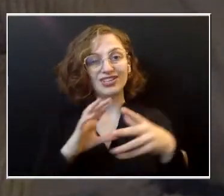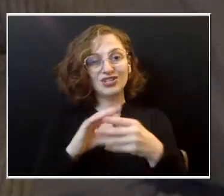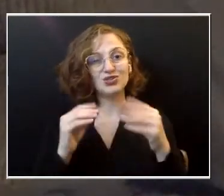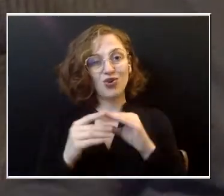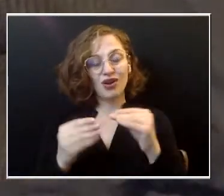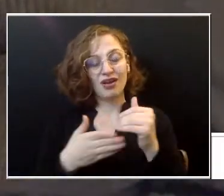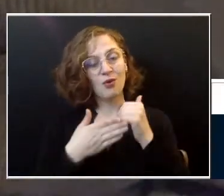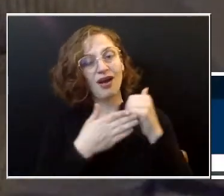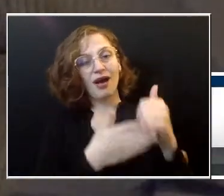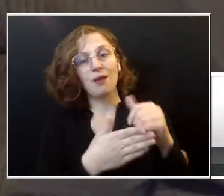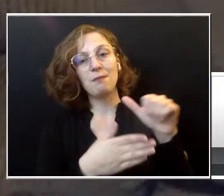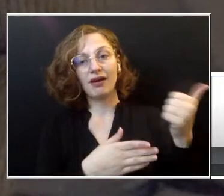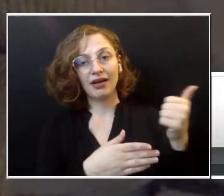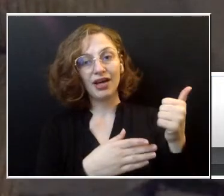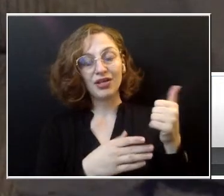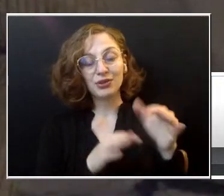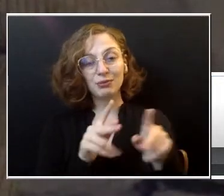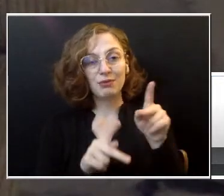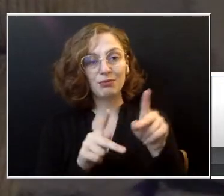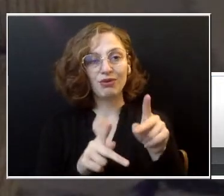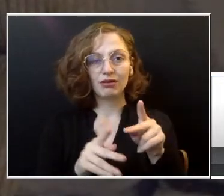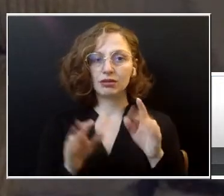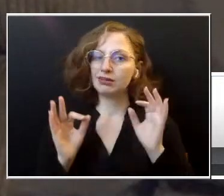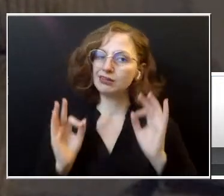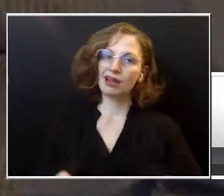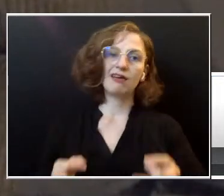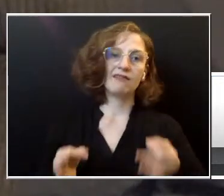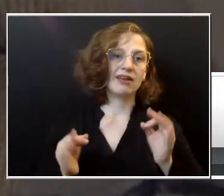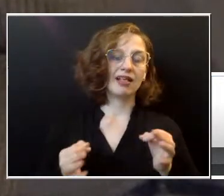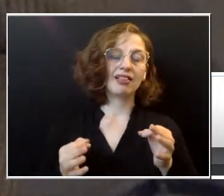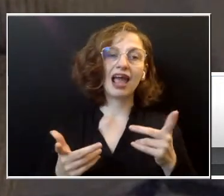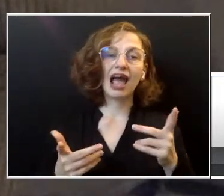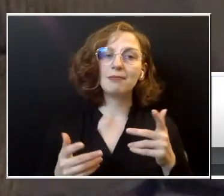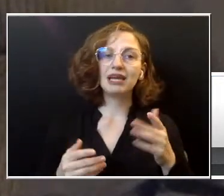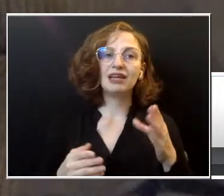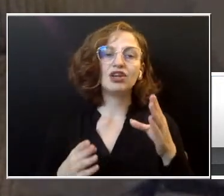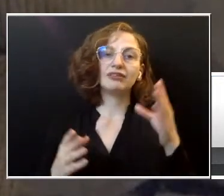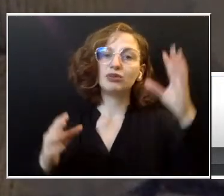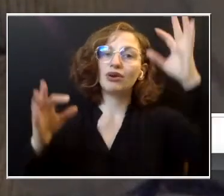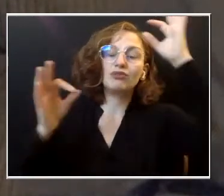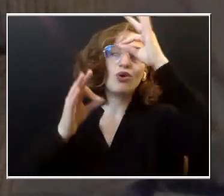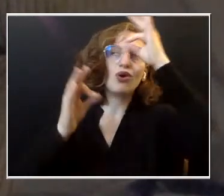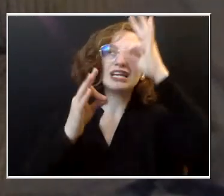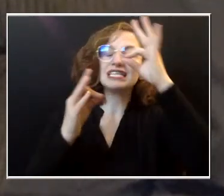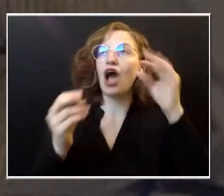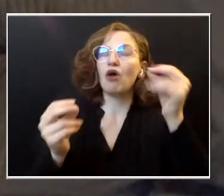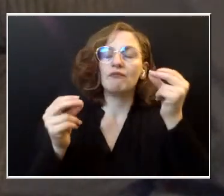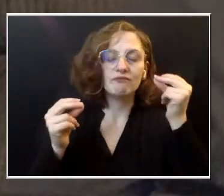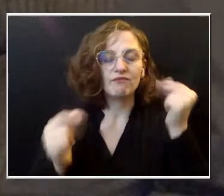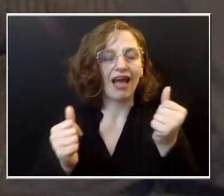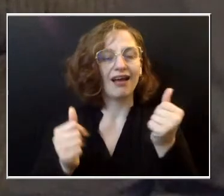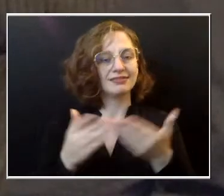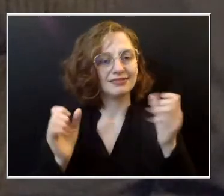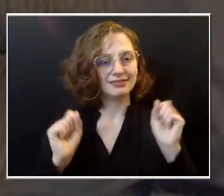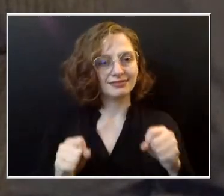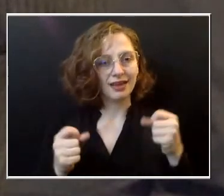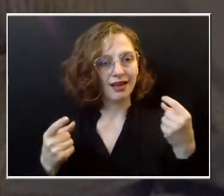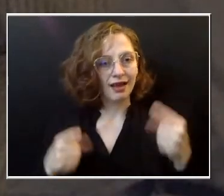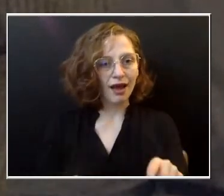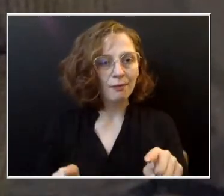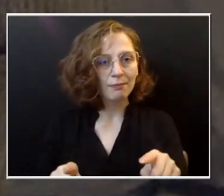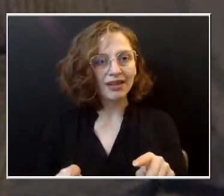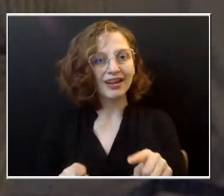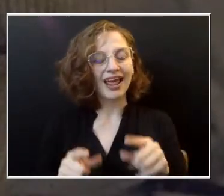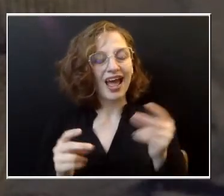Definitely. I mean, you really don't know how fast things can happen and how fast things can be taken away from